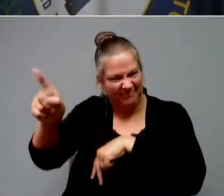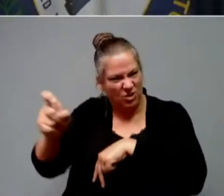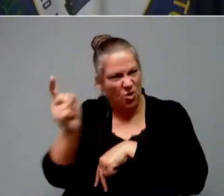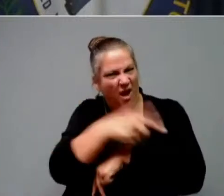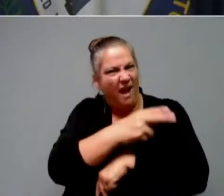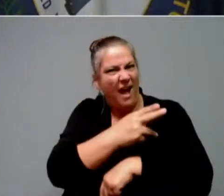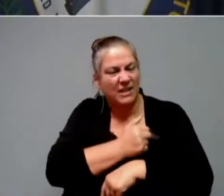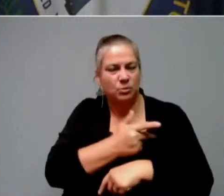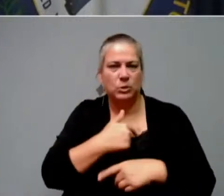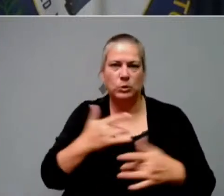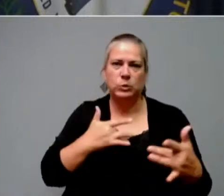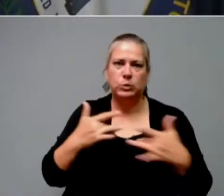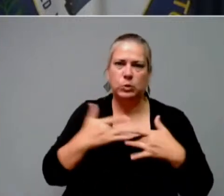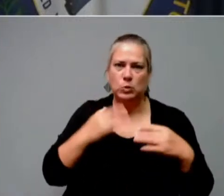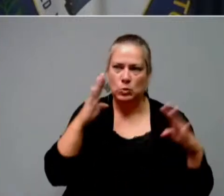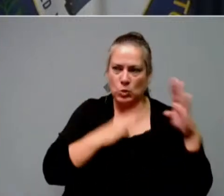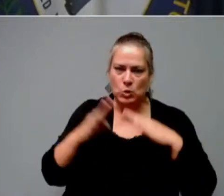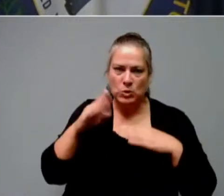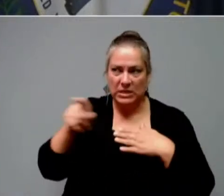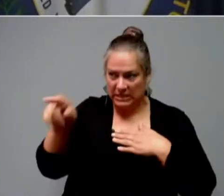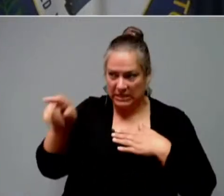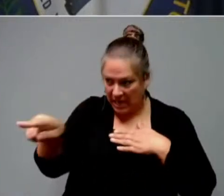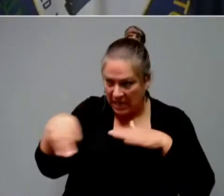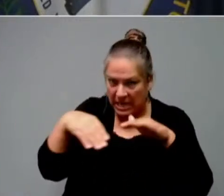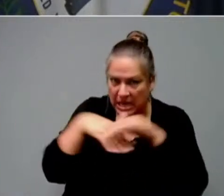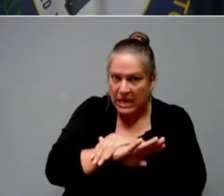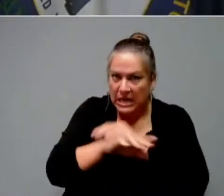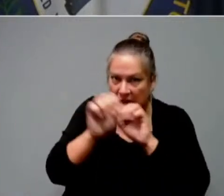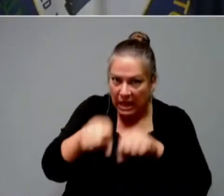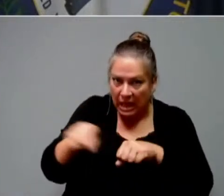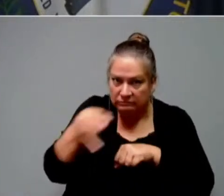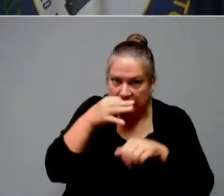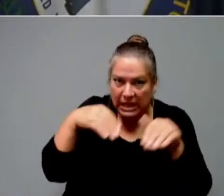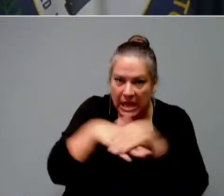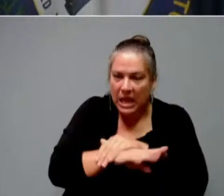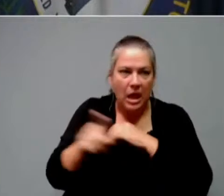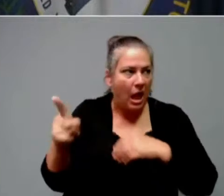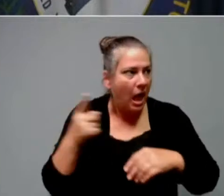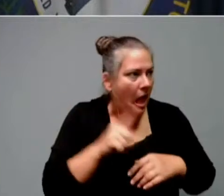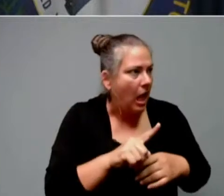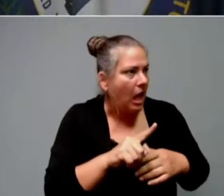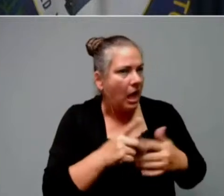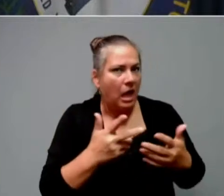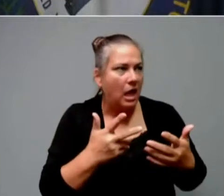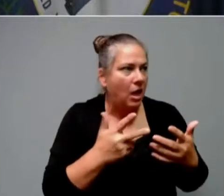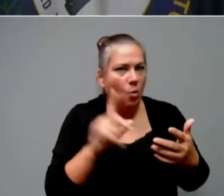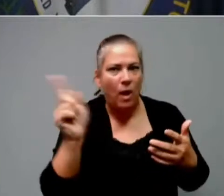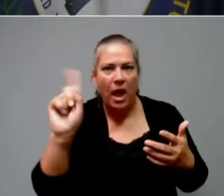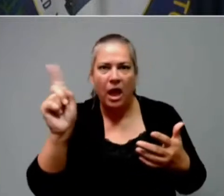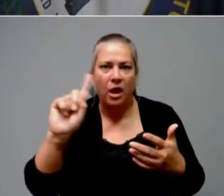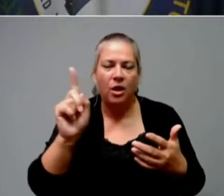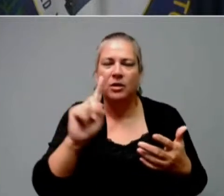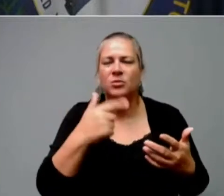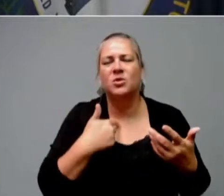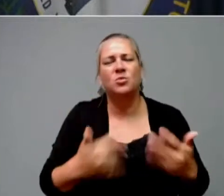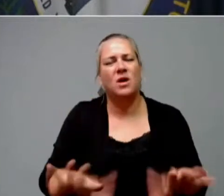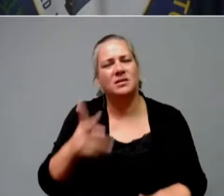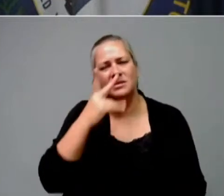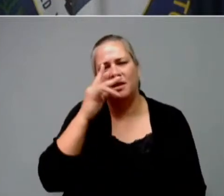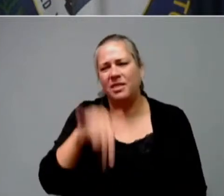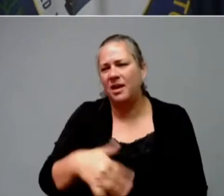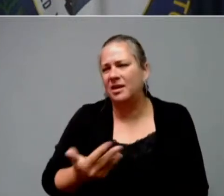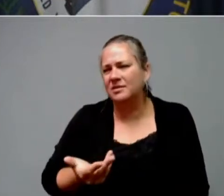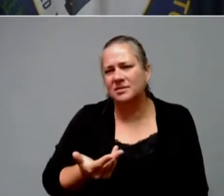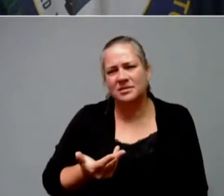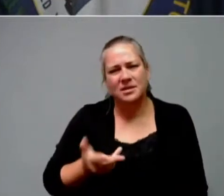worried about her being able to find a bed. We don't want to see anybody else in that situation. People out there harmed